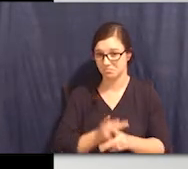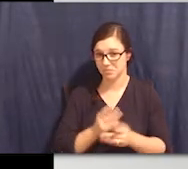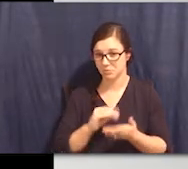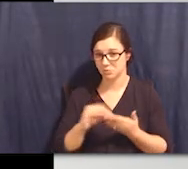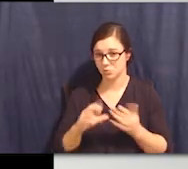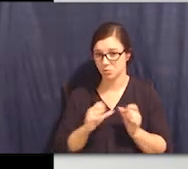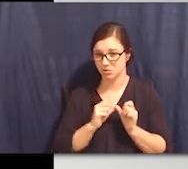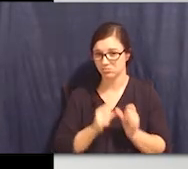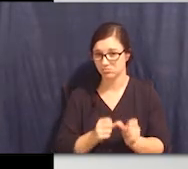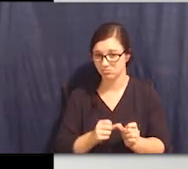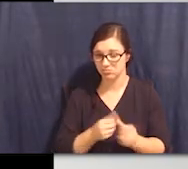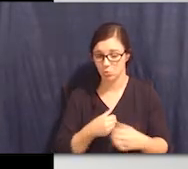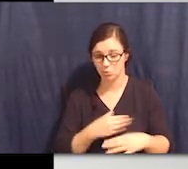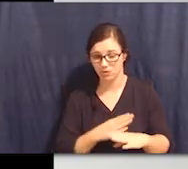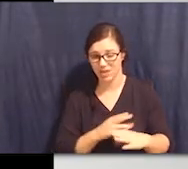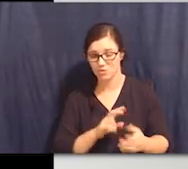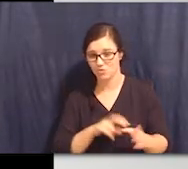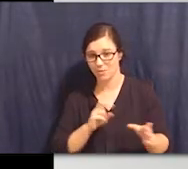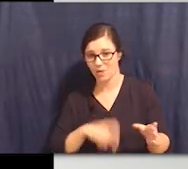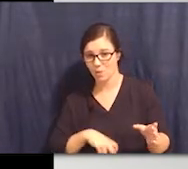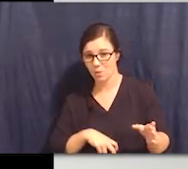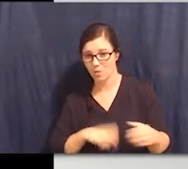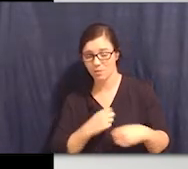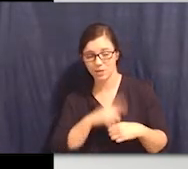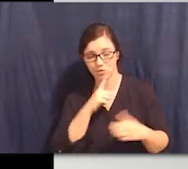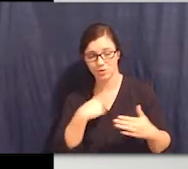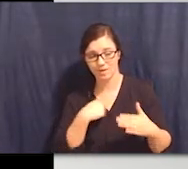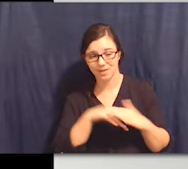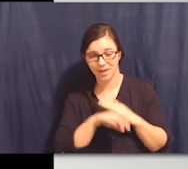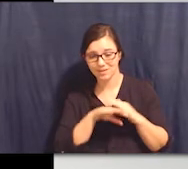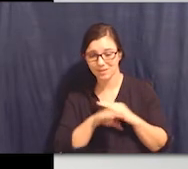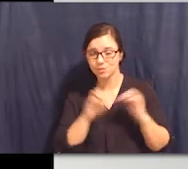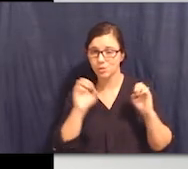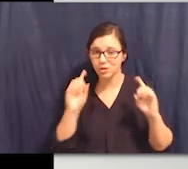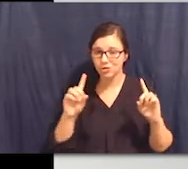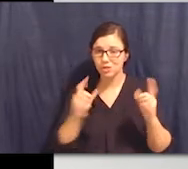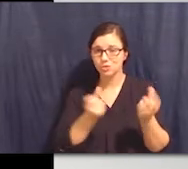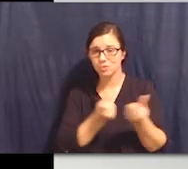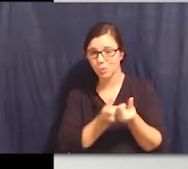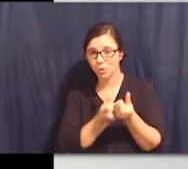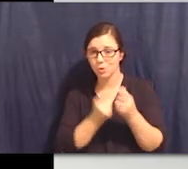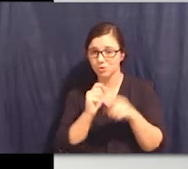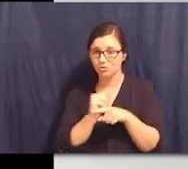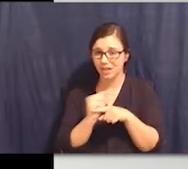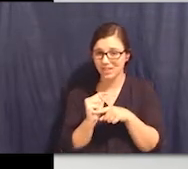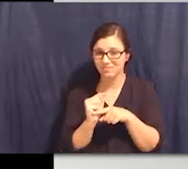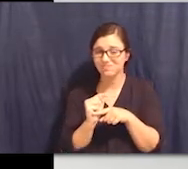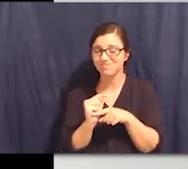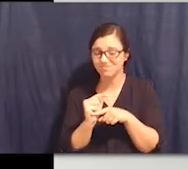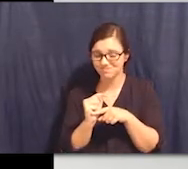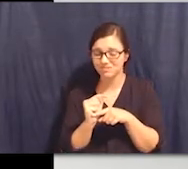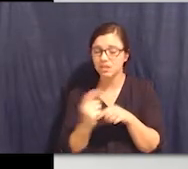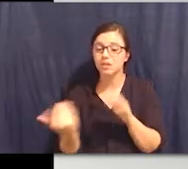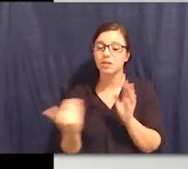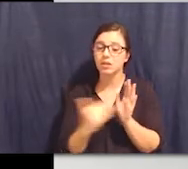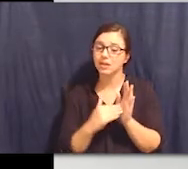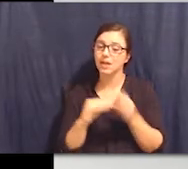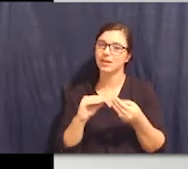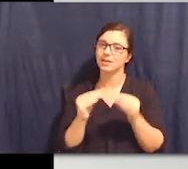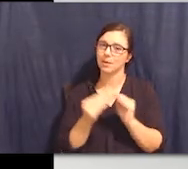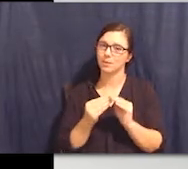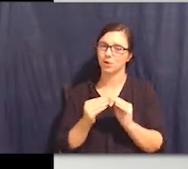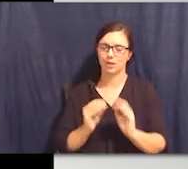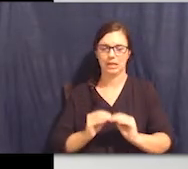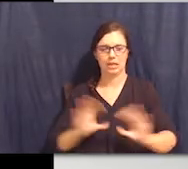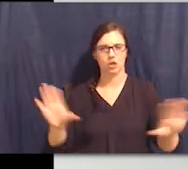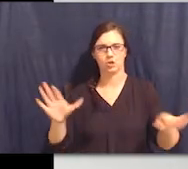there, preventing them from dropping out, making sure that they have access to education and support and training? And again, these numbers tell the